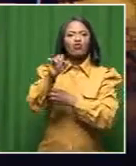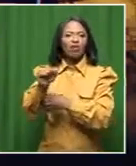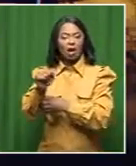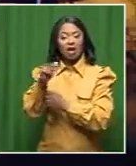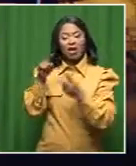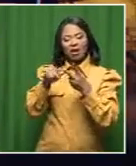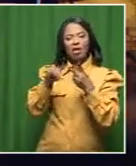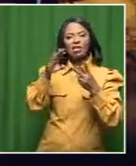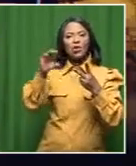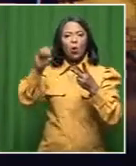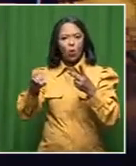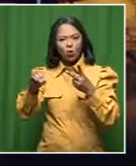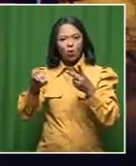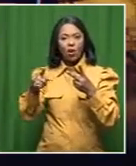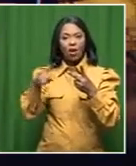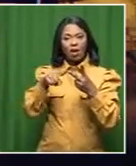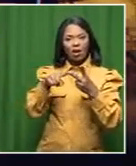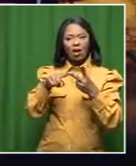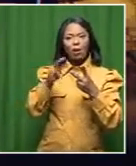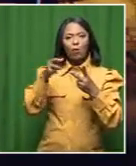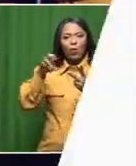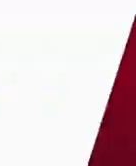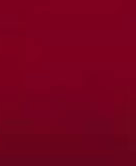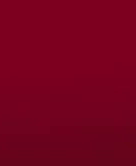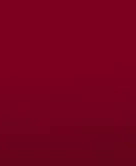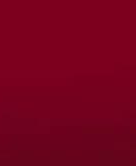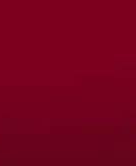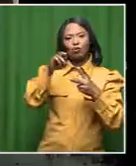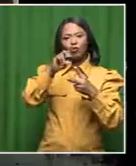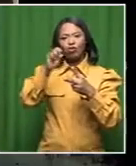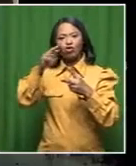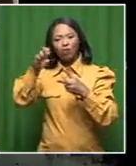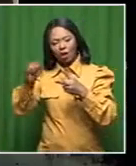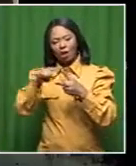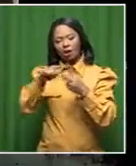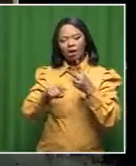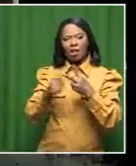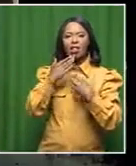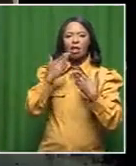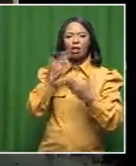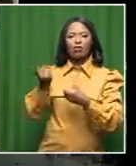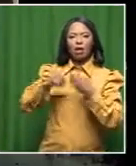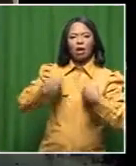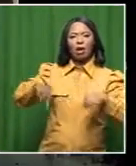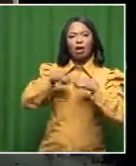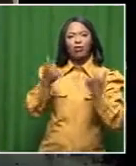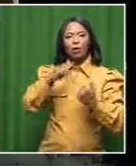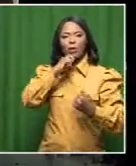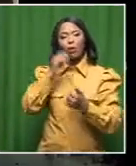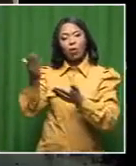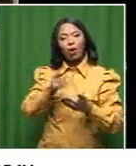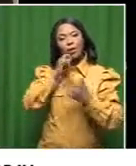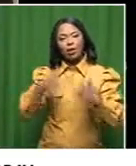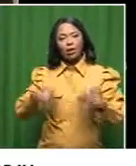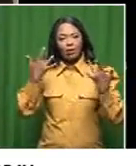Village. Musa and Bushra, thanks so much for joining us this morning. Welcome to Morning Live.